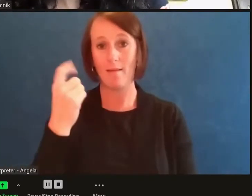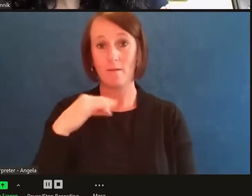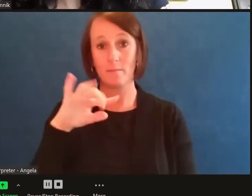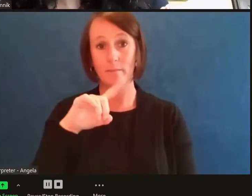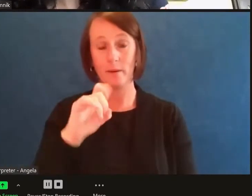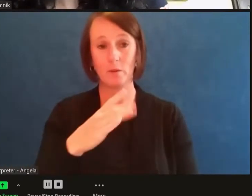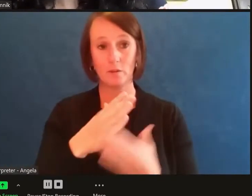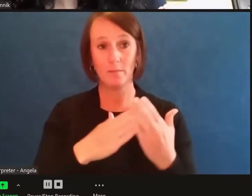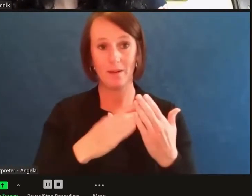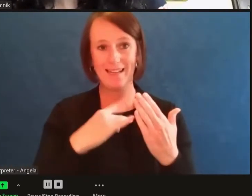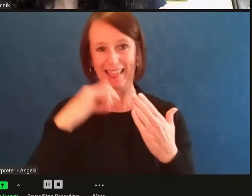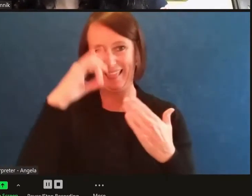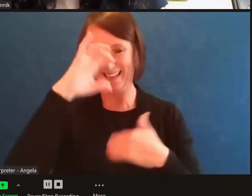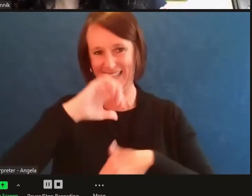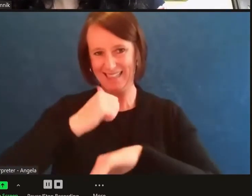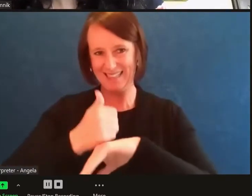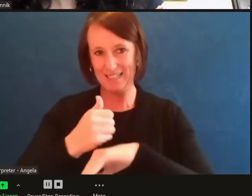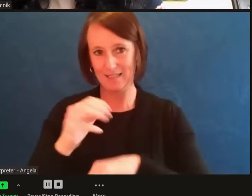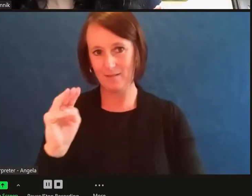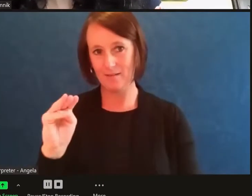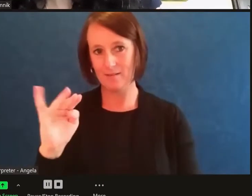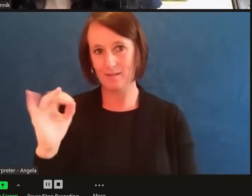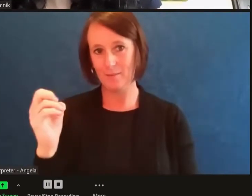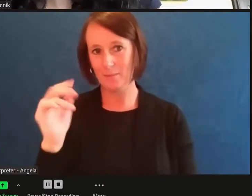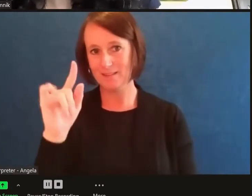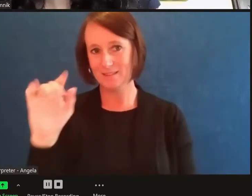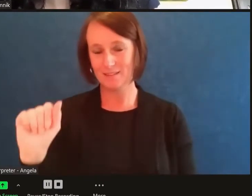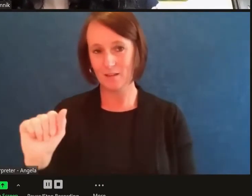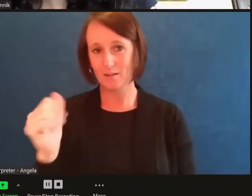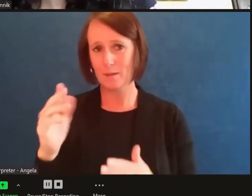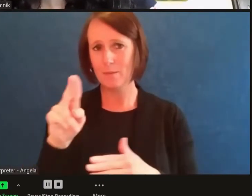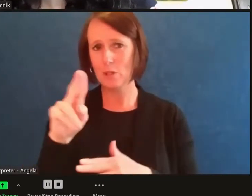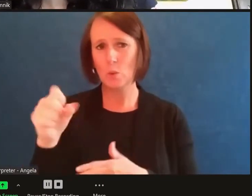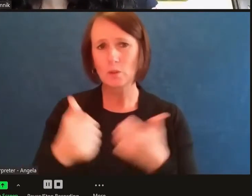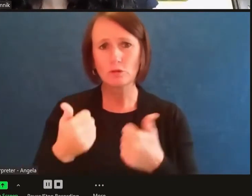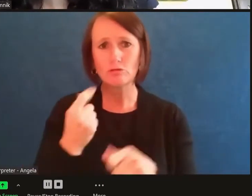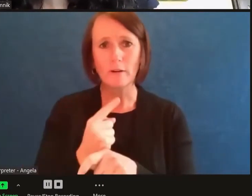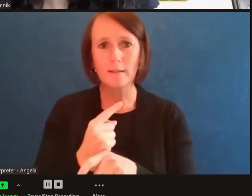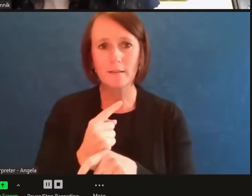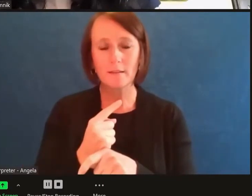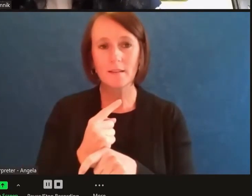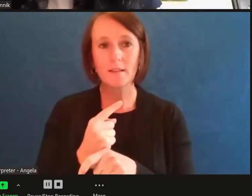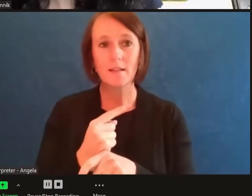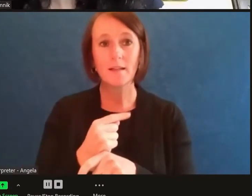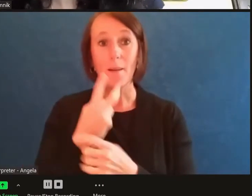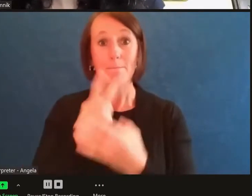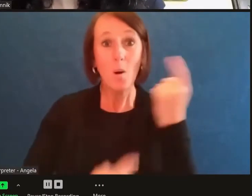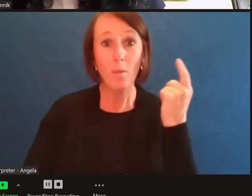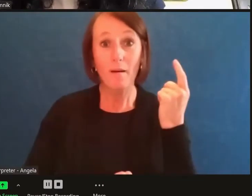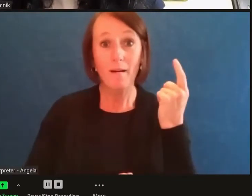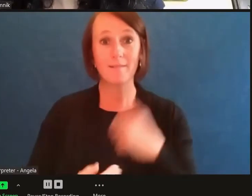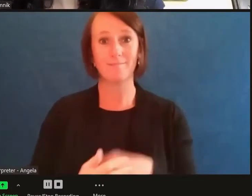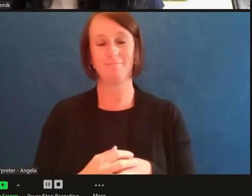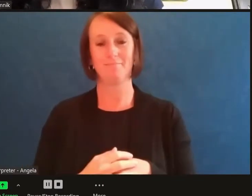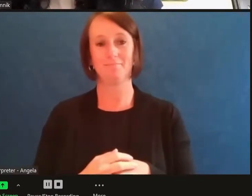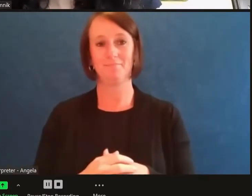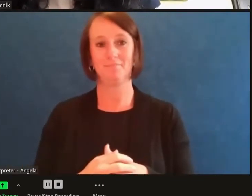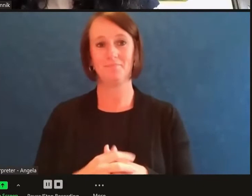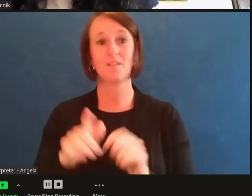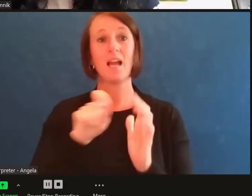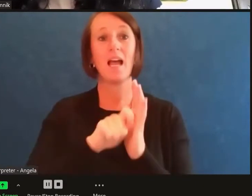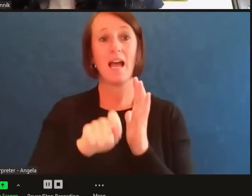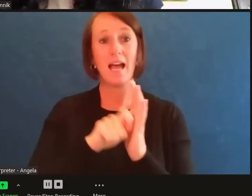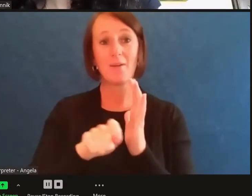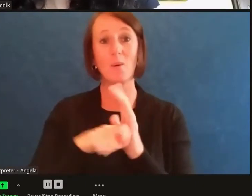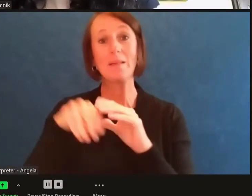me think it is set in Mississauga, but other parts make me think it is set in the US. Which is right? The answer is both, Marcus. I wrote this in